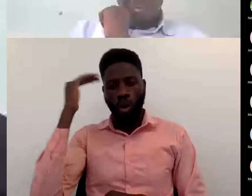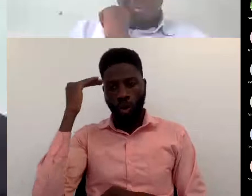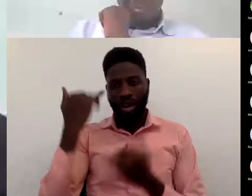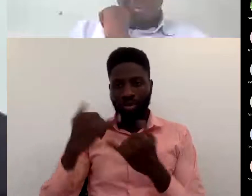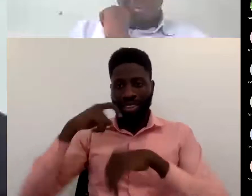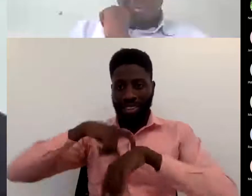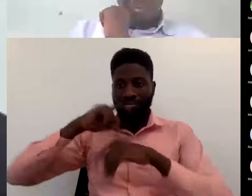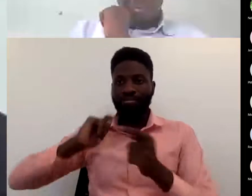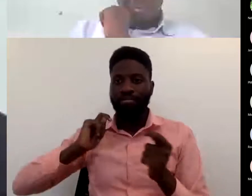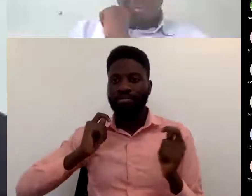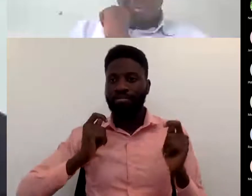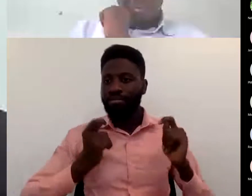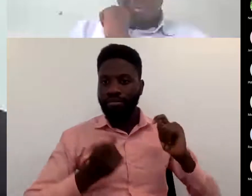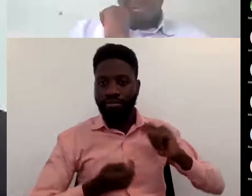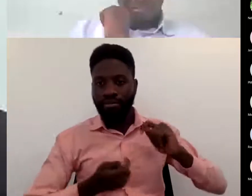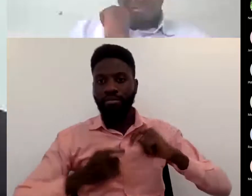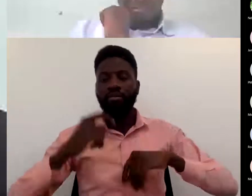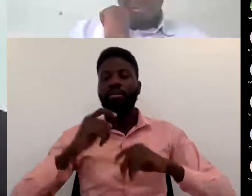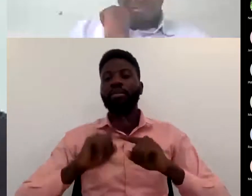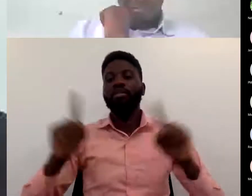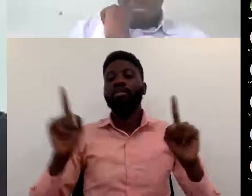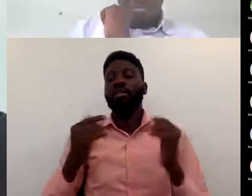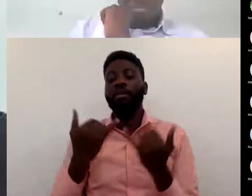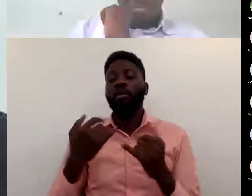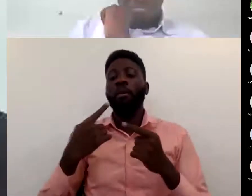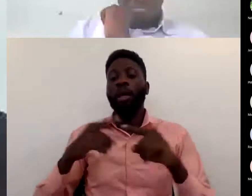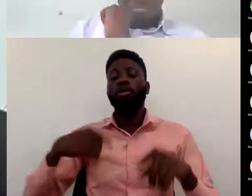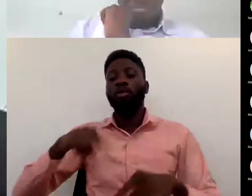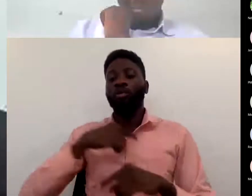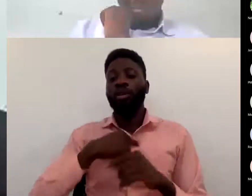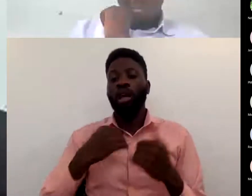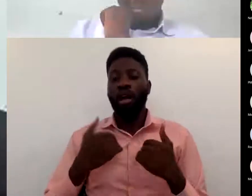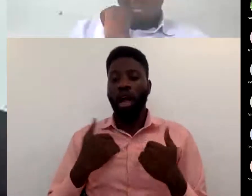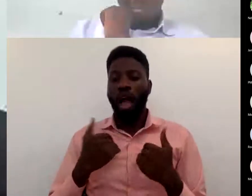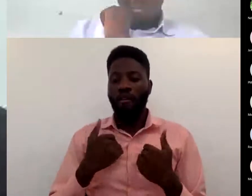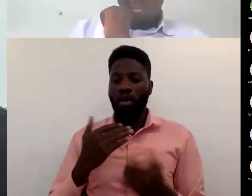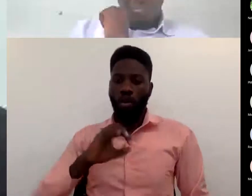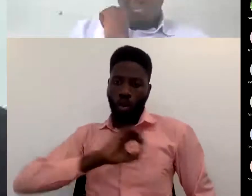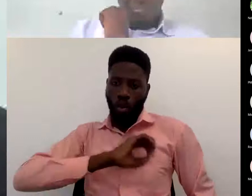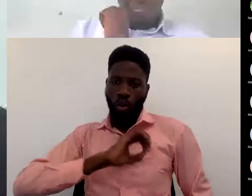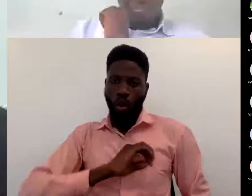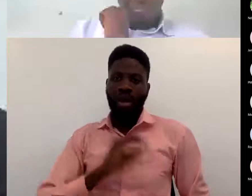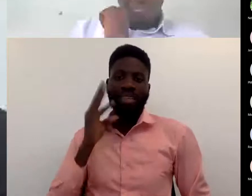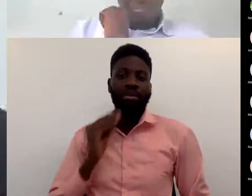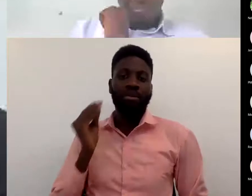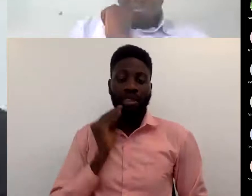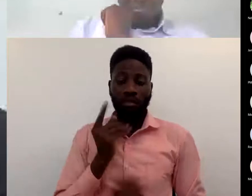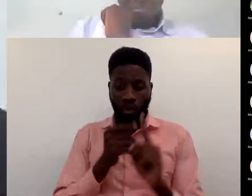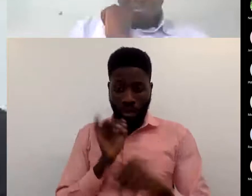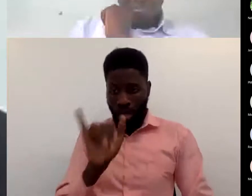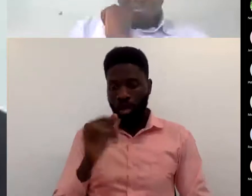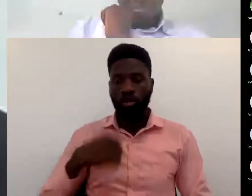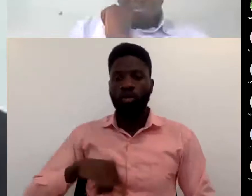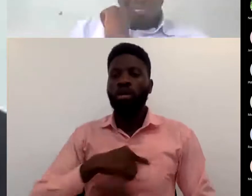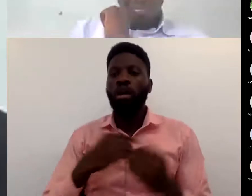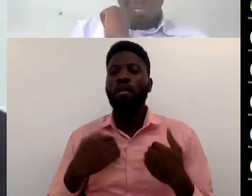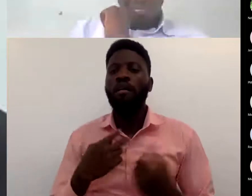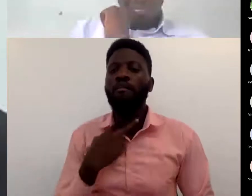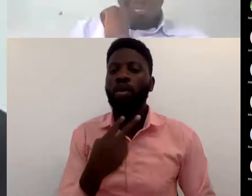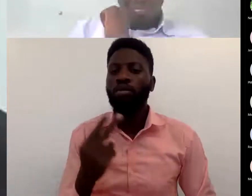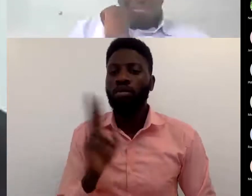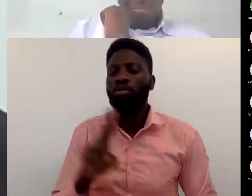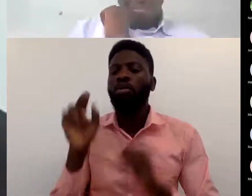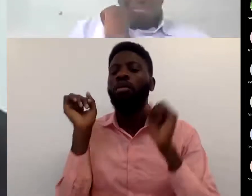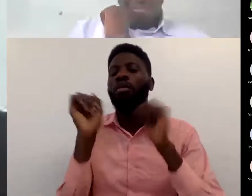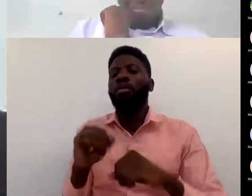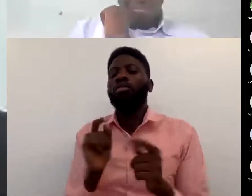different now, but we all have our own unique experiences. And with that, we have a voice which we can use to change